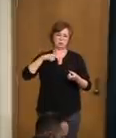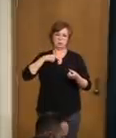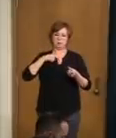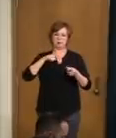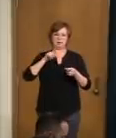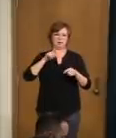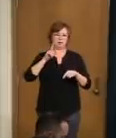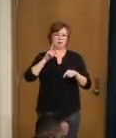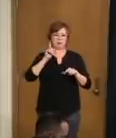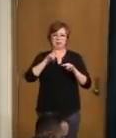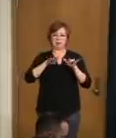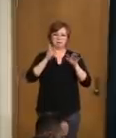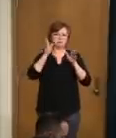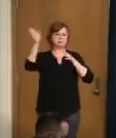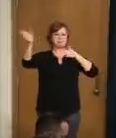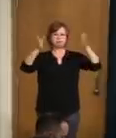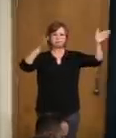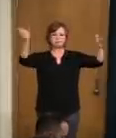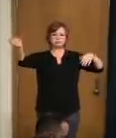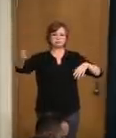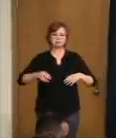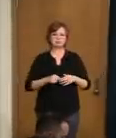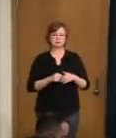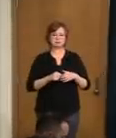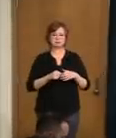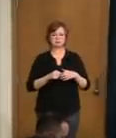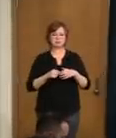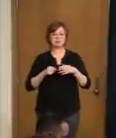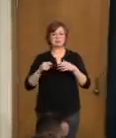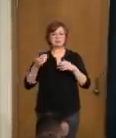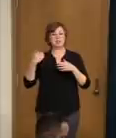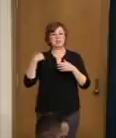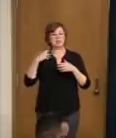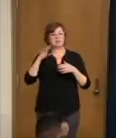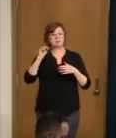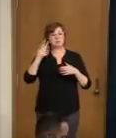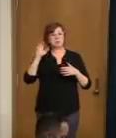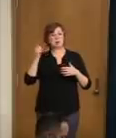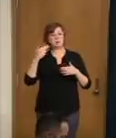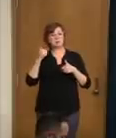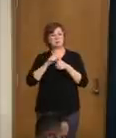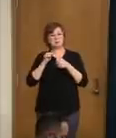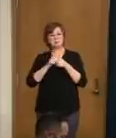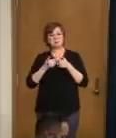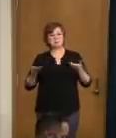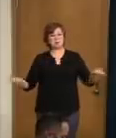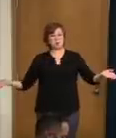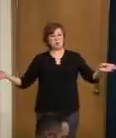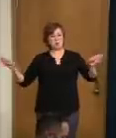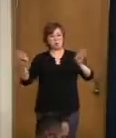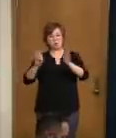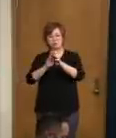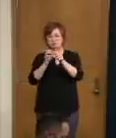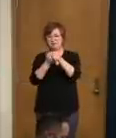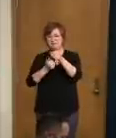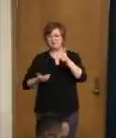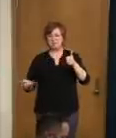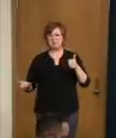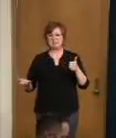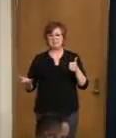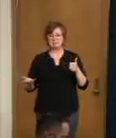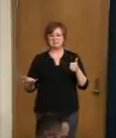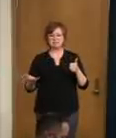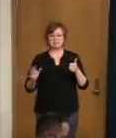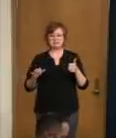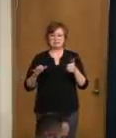works like it worked in March, but it comes at great cost. And that is the last resort. And I think as much as we can do through the